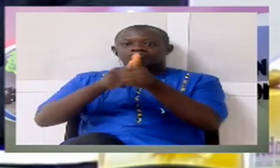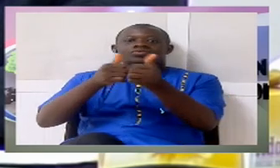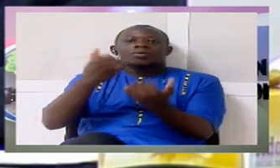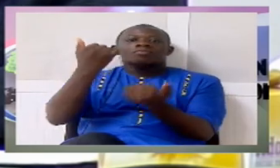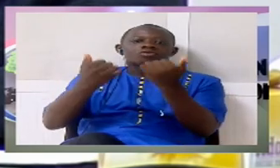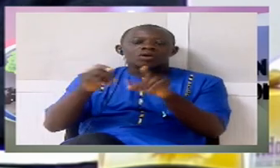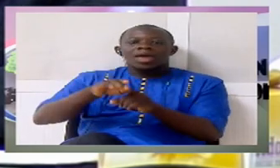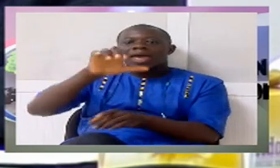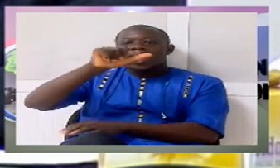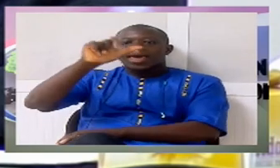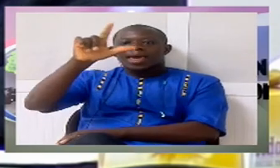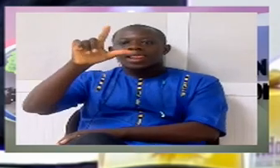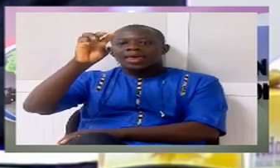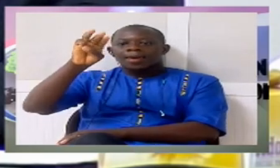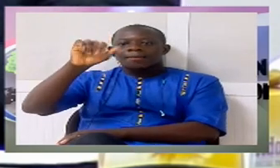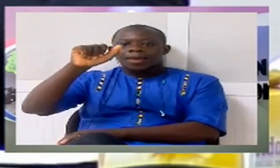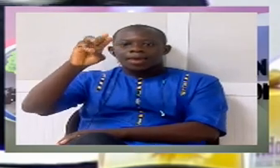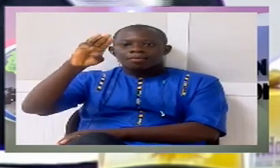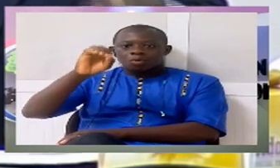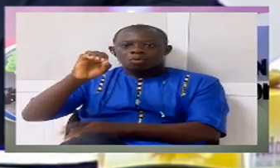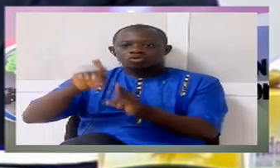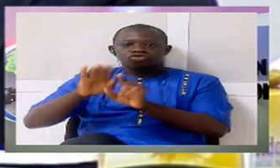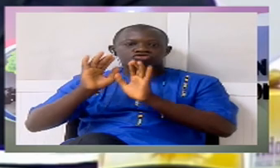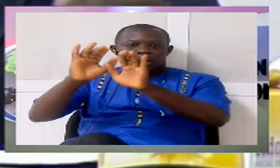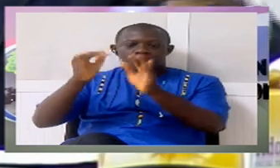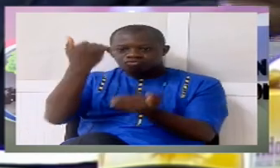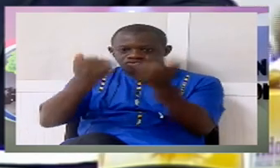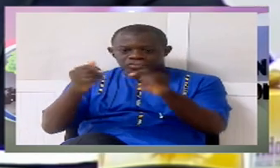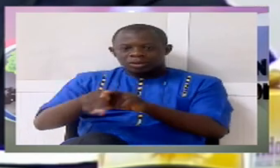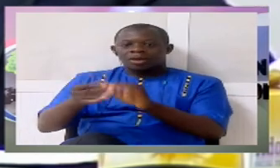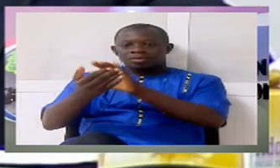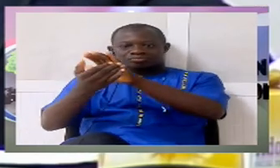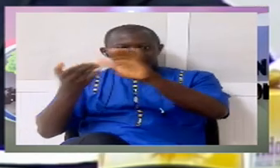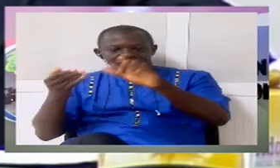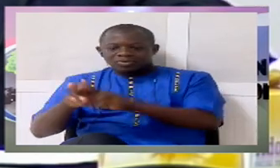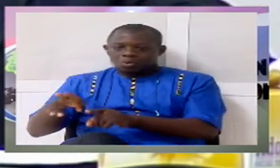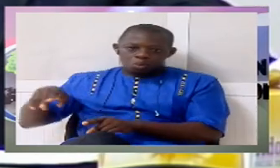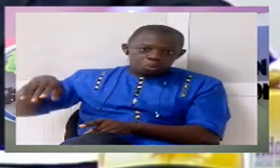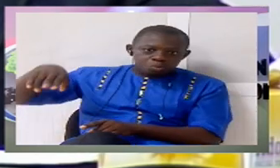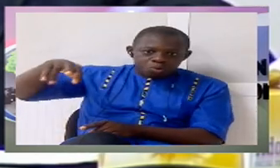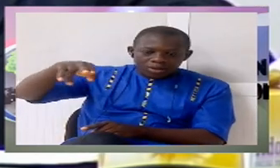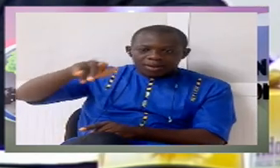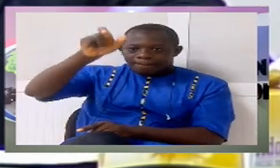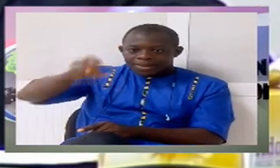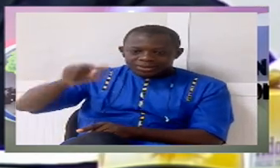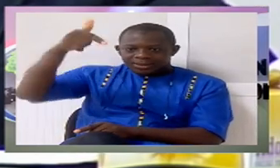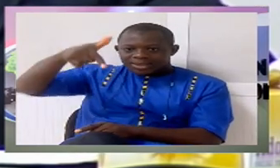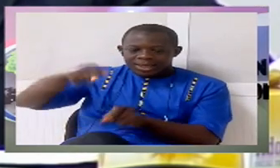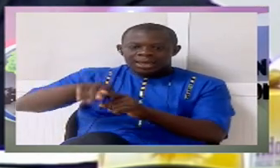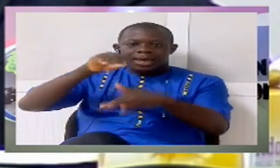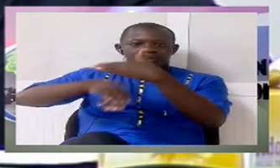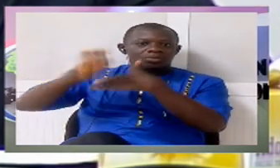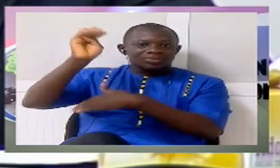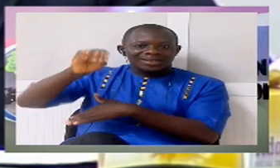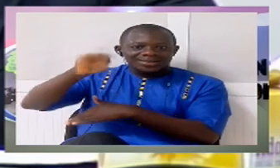Almamo stopped the vehicle he was in, came down, walked to the Nigerian in his taxi, and fired at